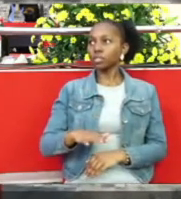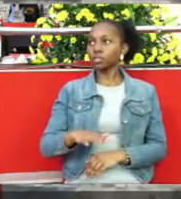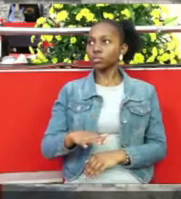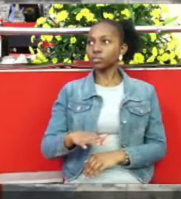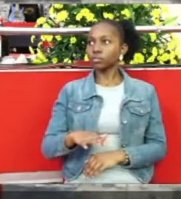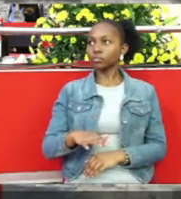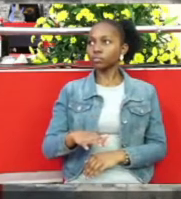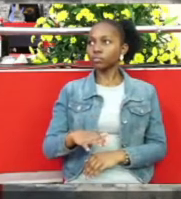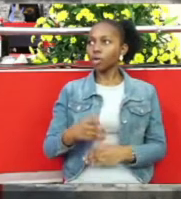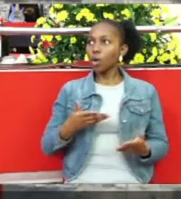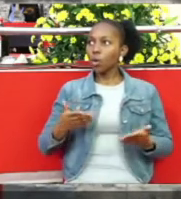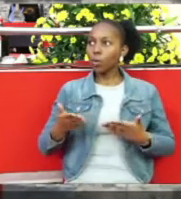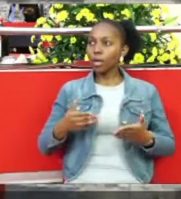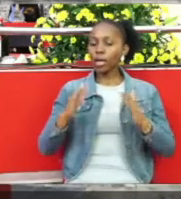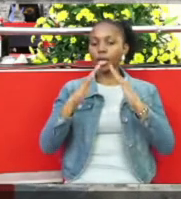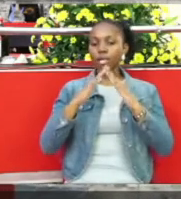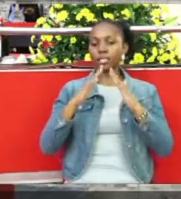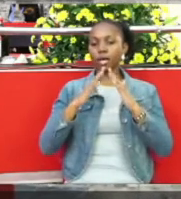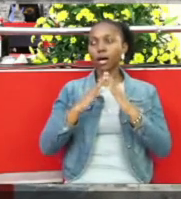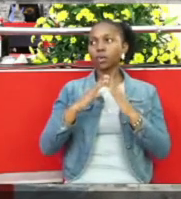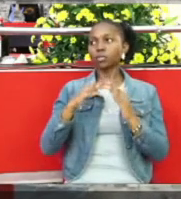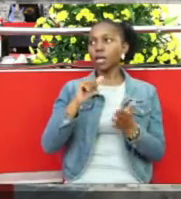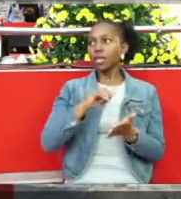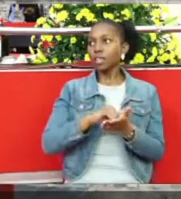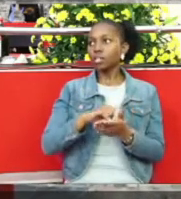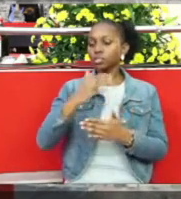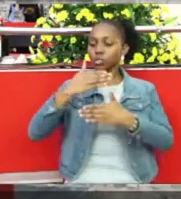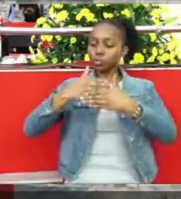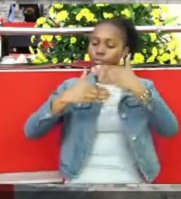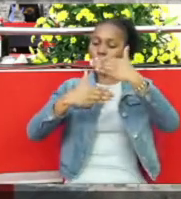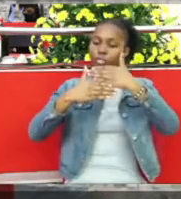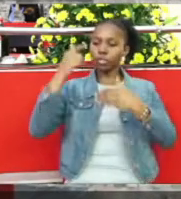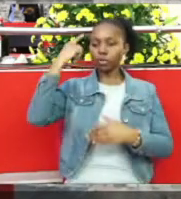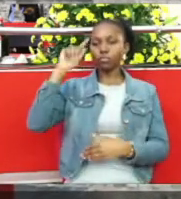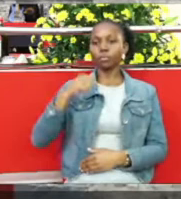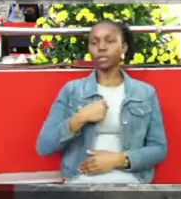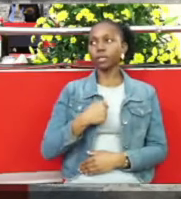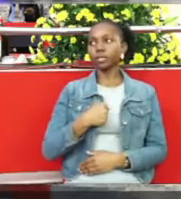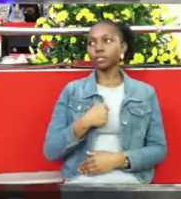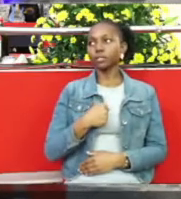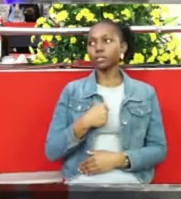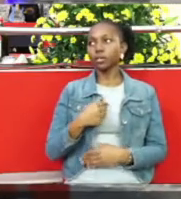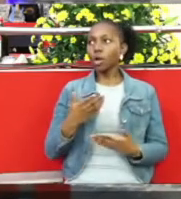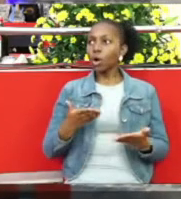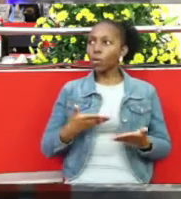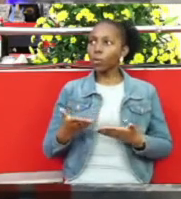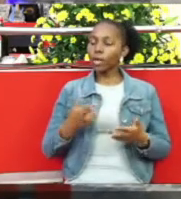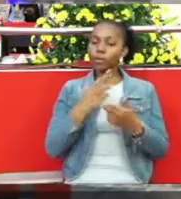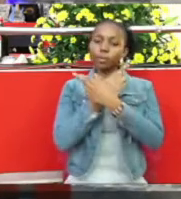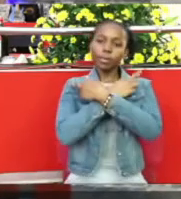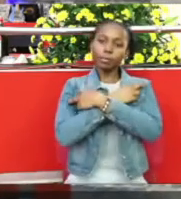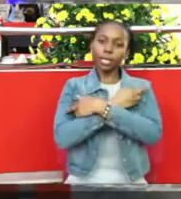yangu. Where is the house you will build for me? Basi iwapi nyumba ambayo mtanijengea? Where will be my resting